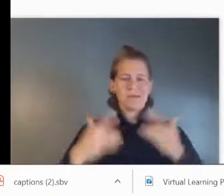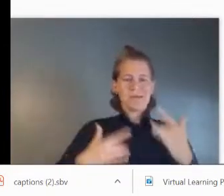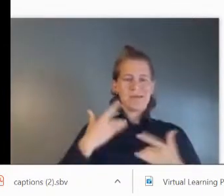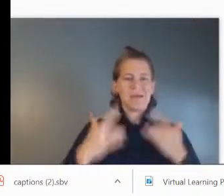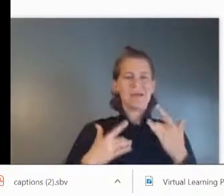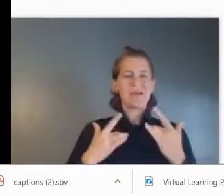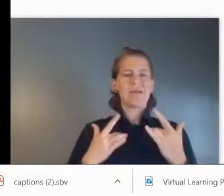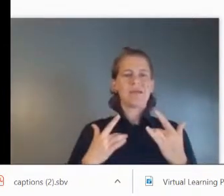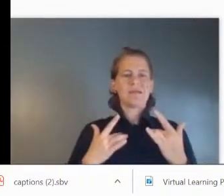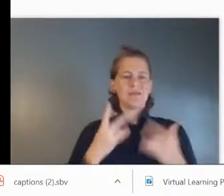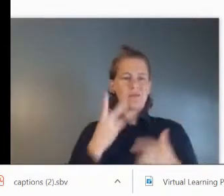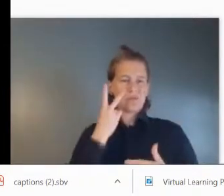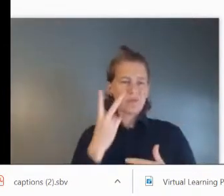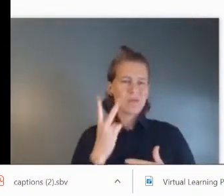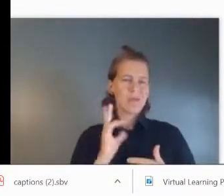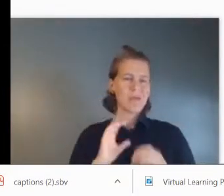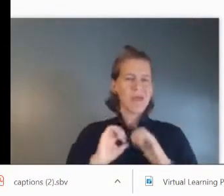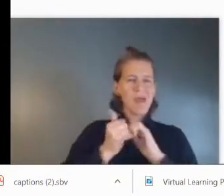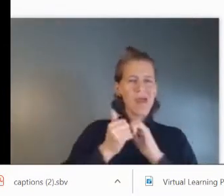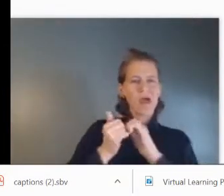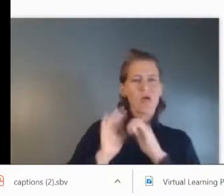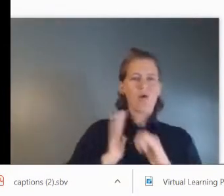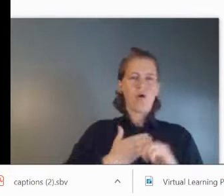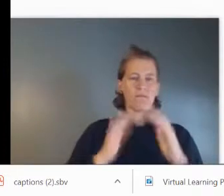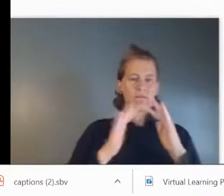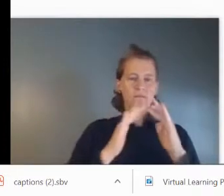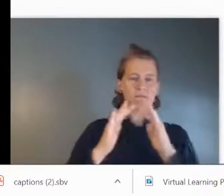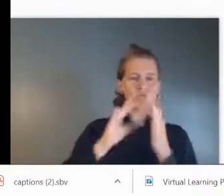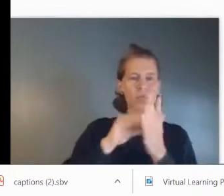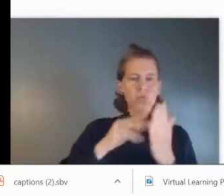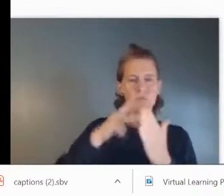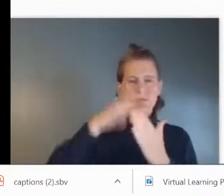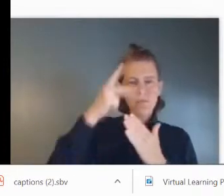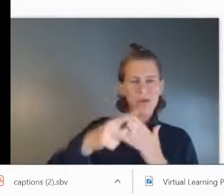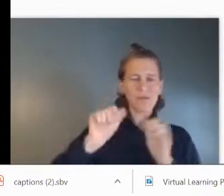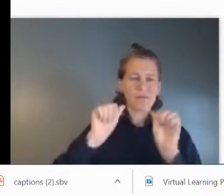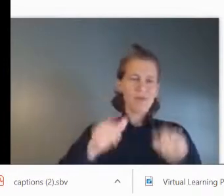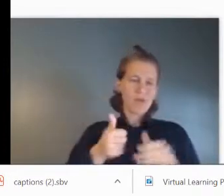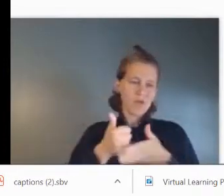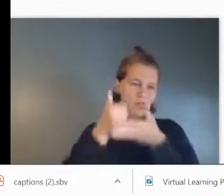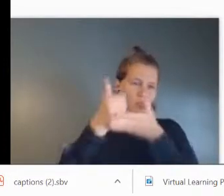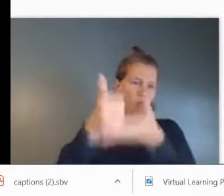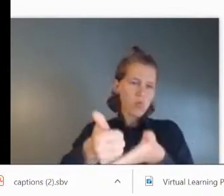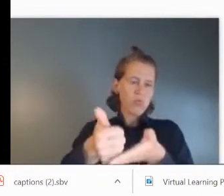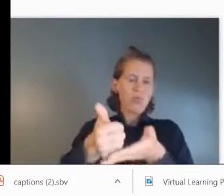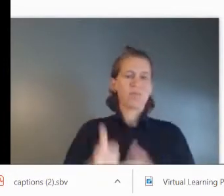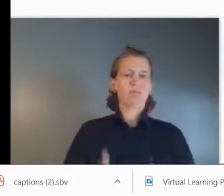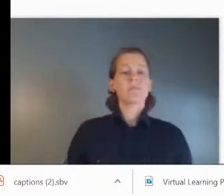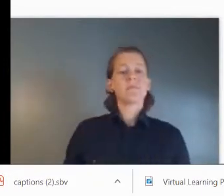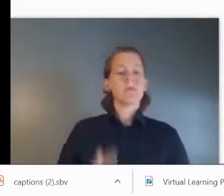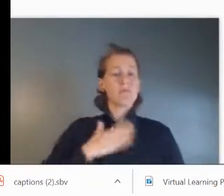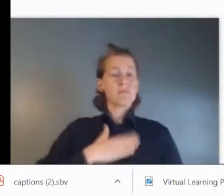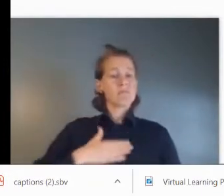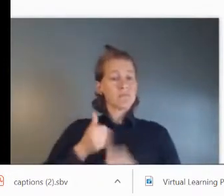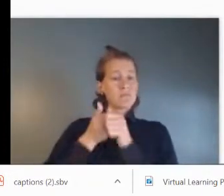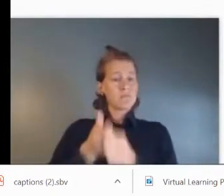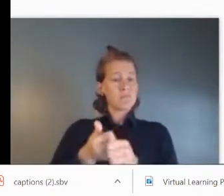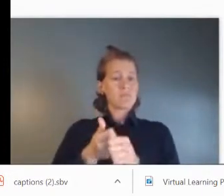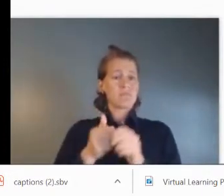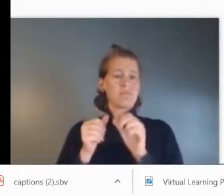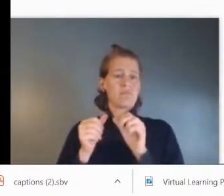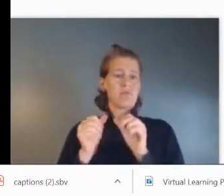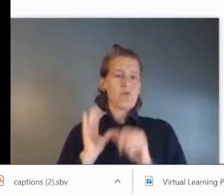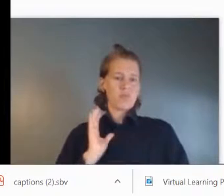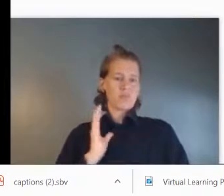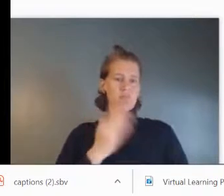program will offer. For further updates, please follow Jordan's social media sites, Twitter, at jhsfalcons,